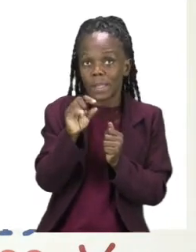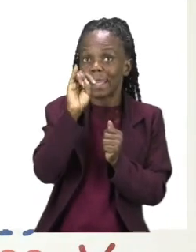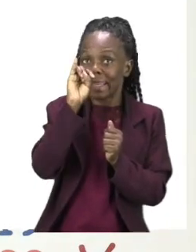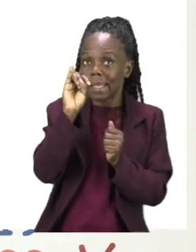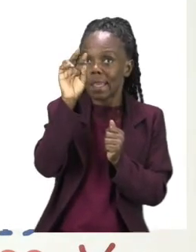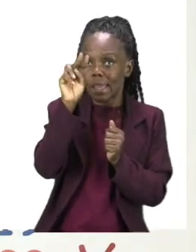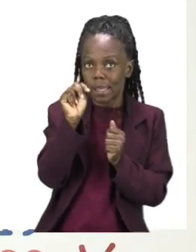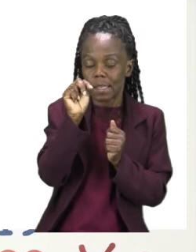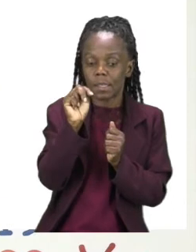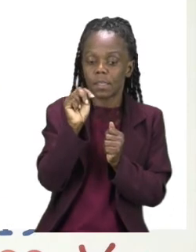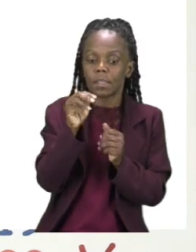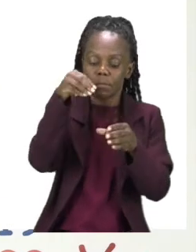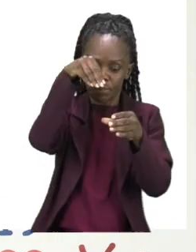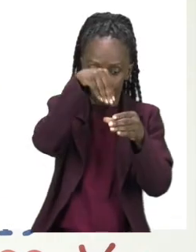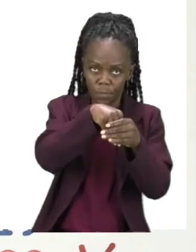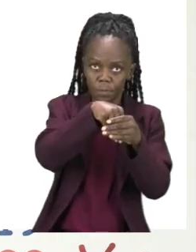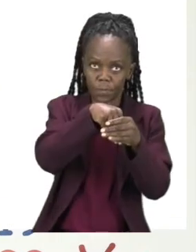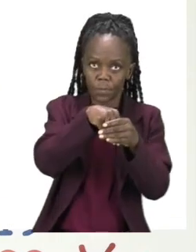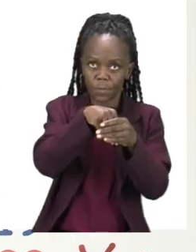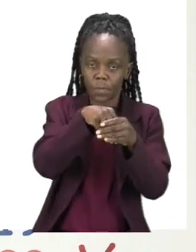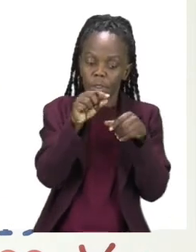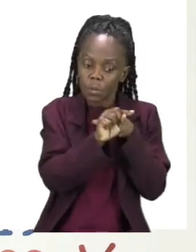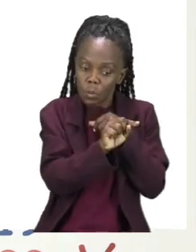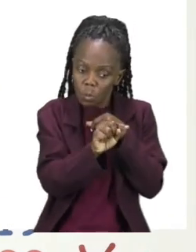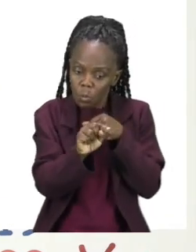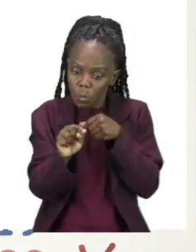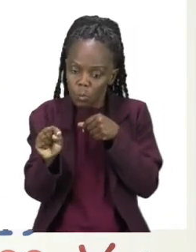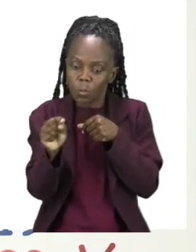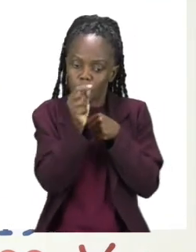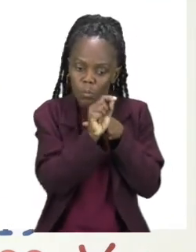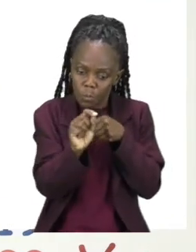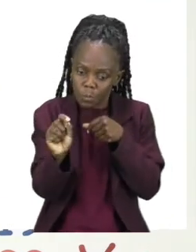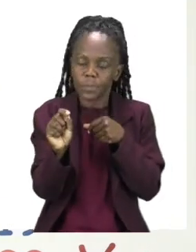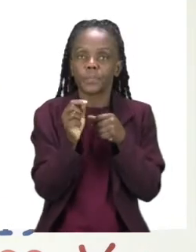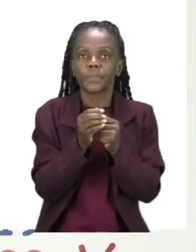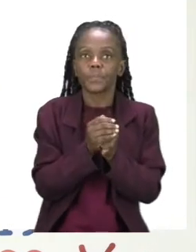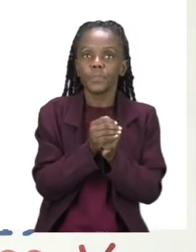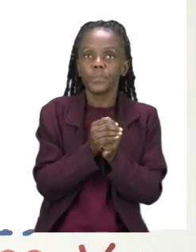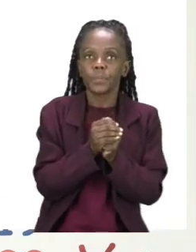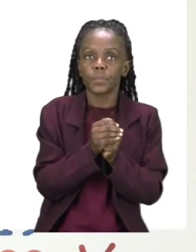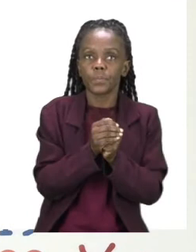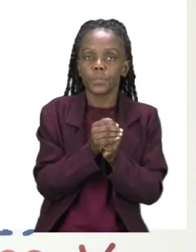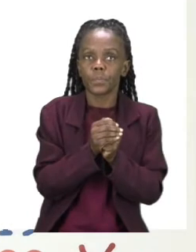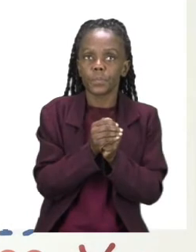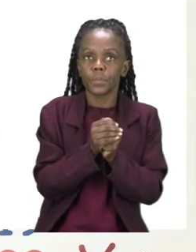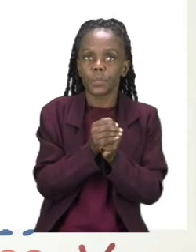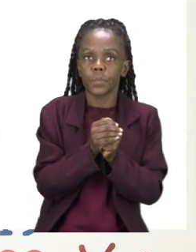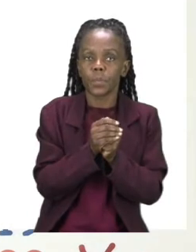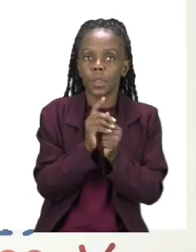Now we are able to say our sentence correctly. Let us say our correct